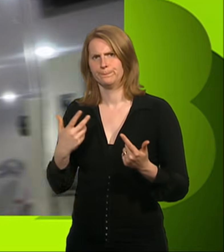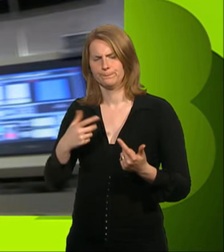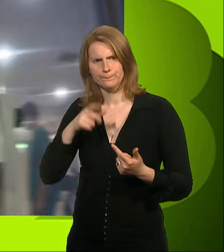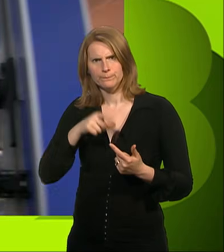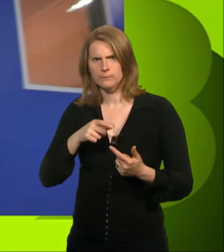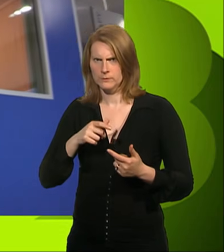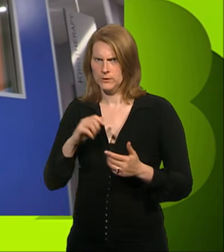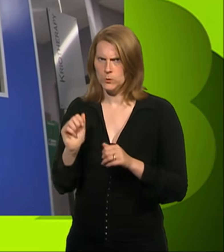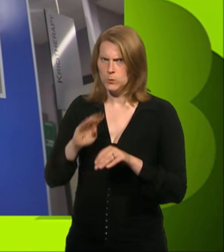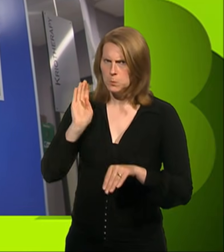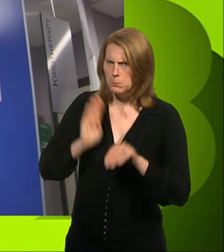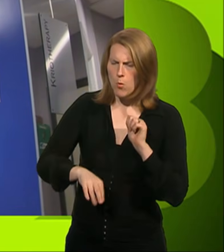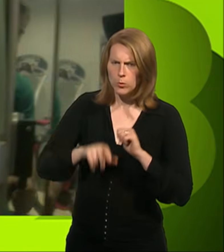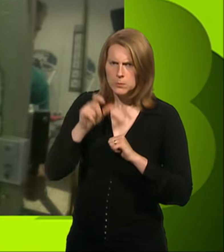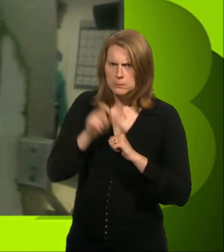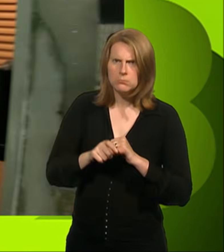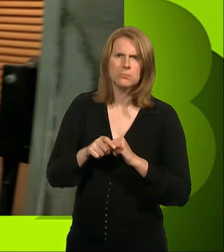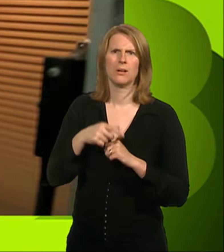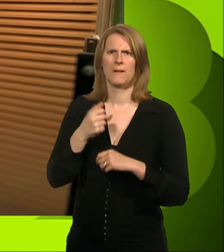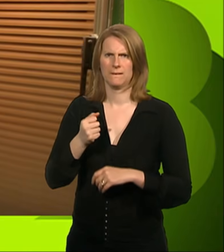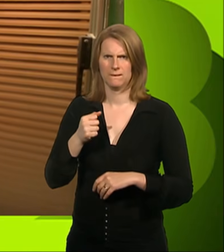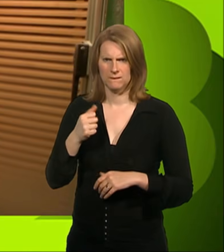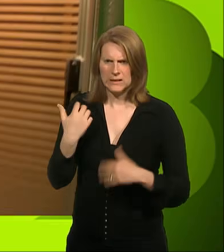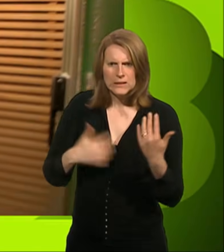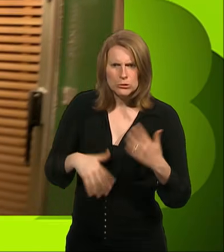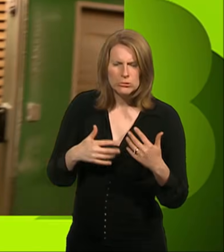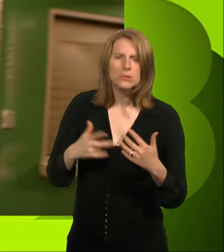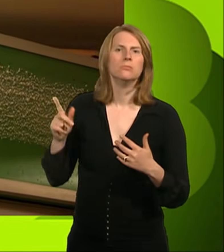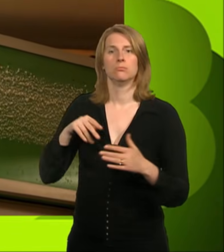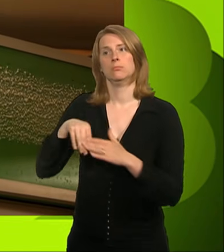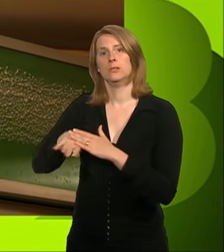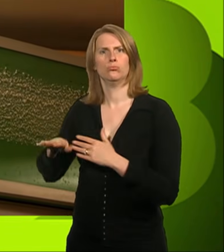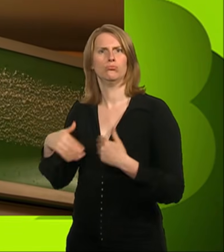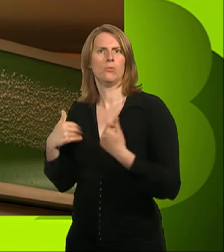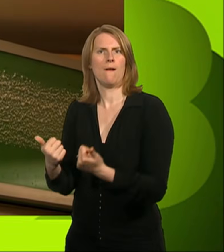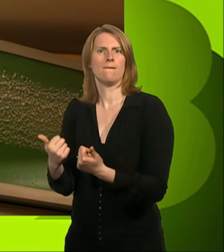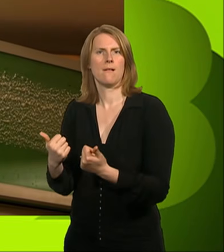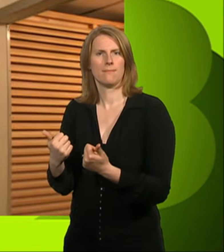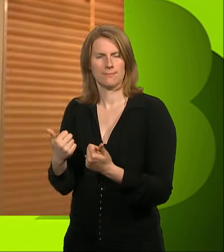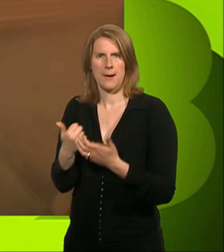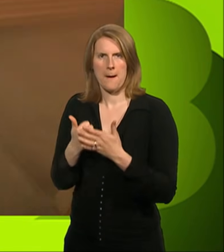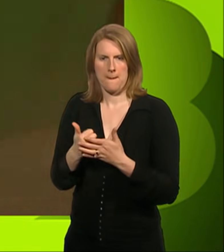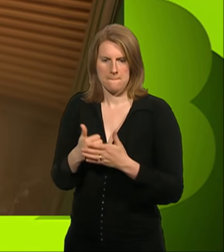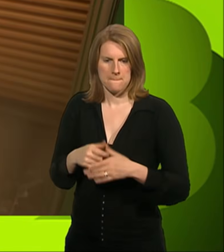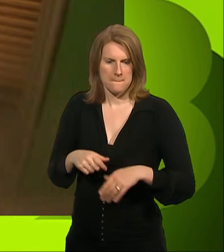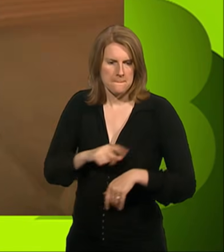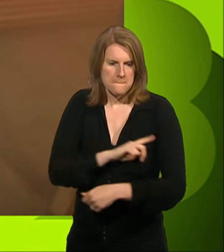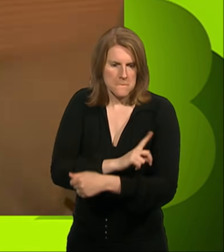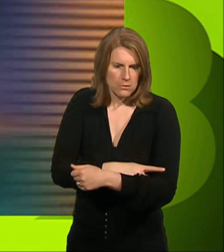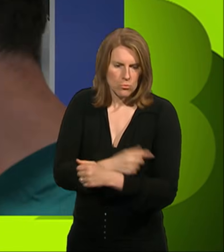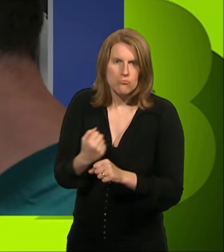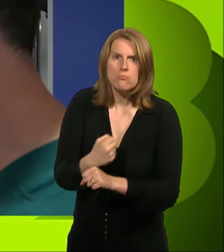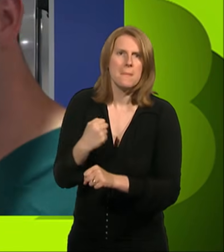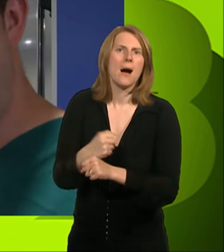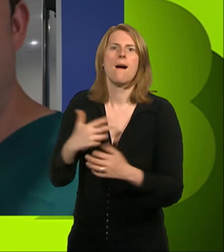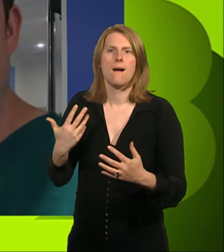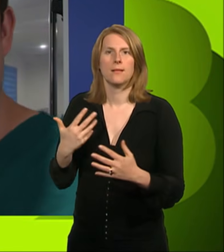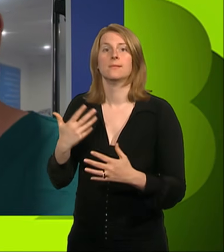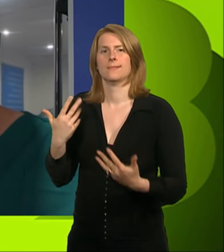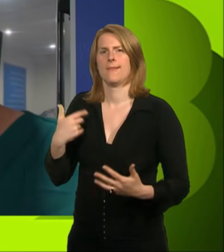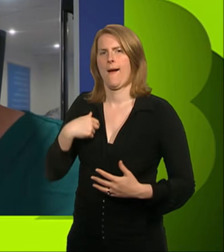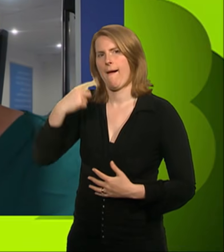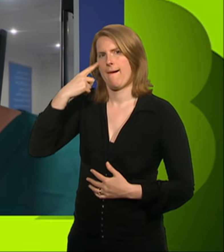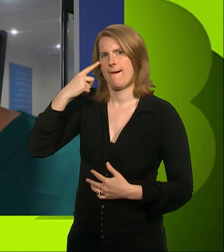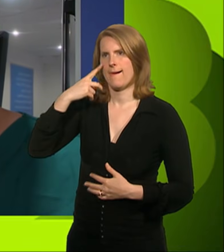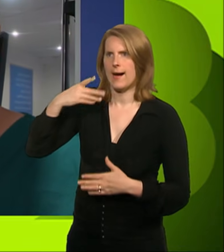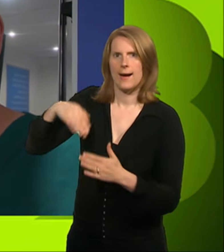their muscles. But today, I'm using it to find out how our bodies react in extreme cold. That room